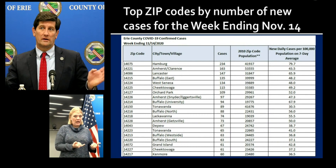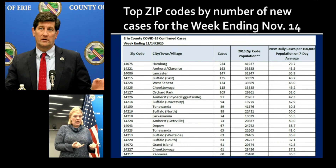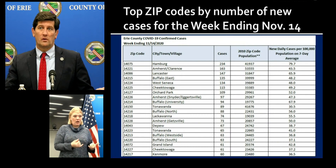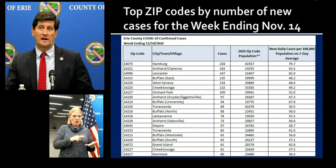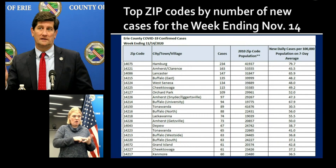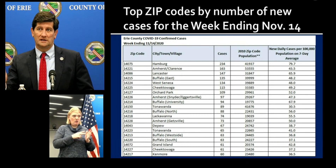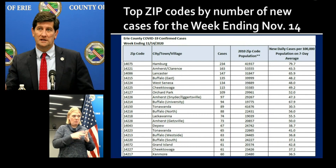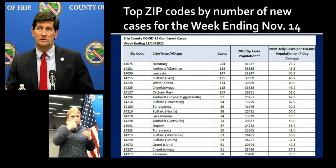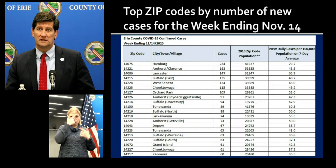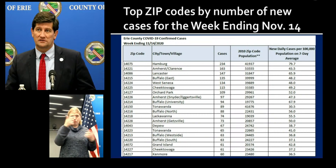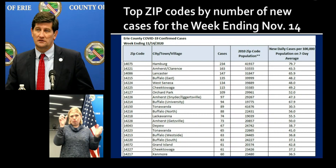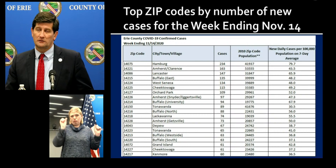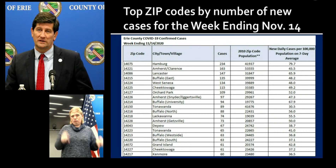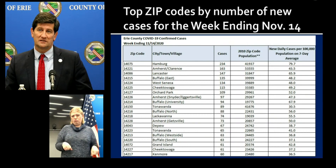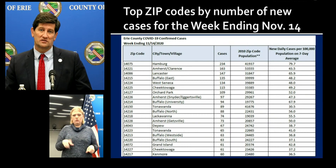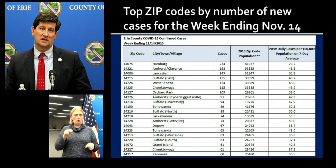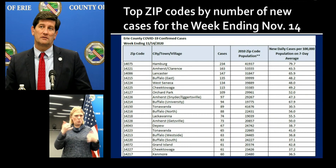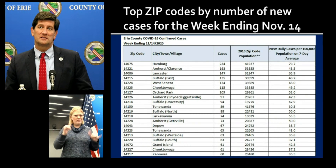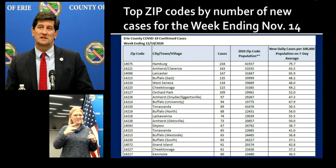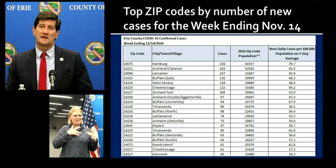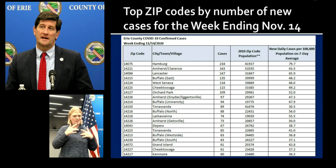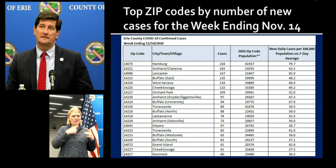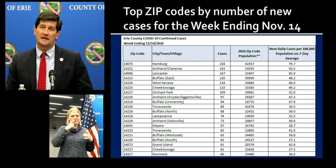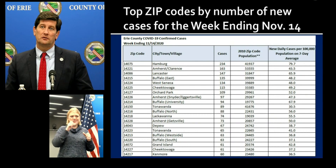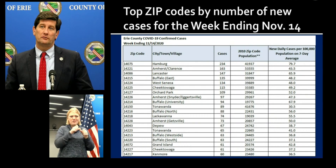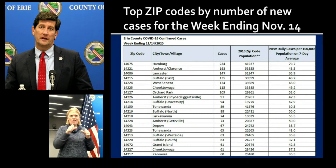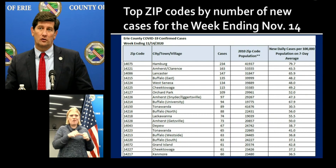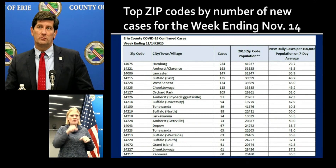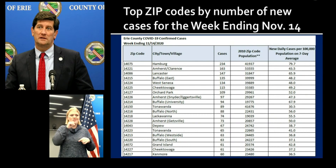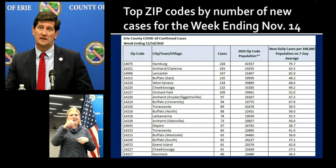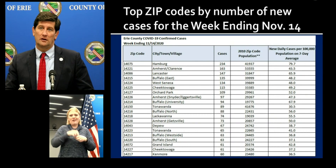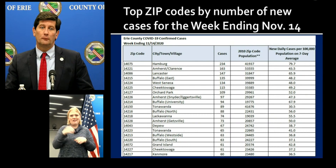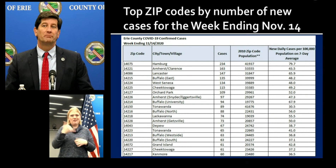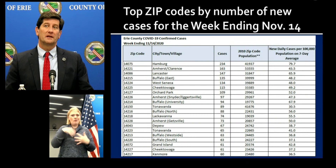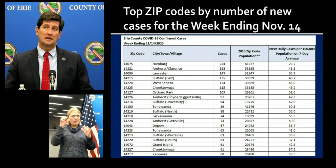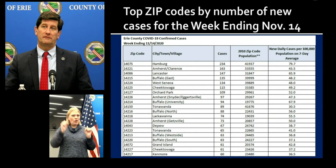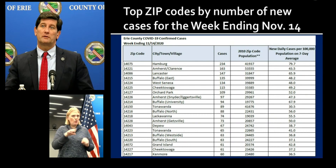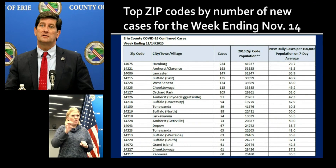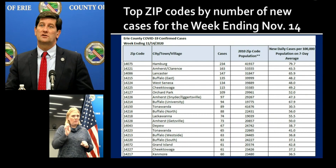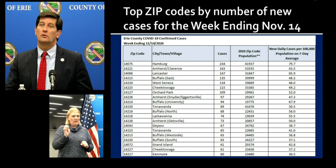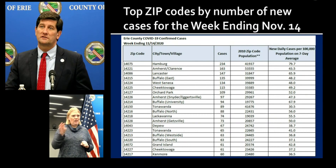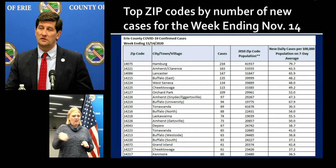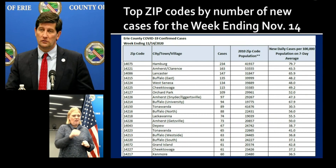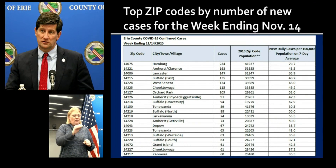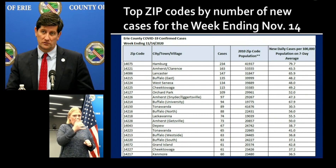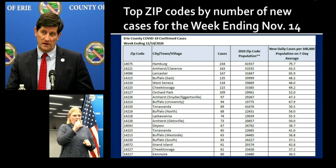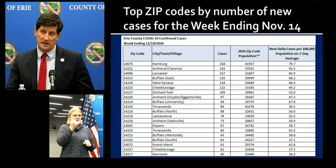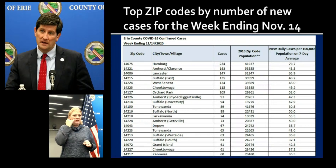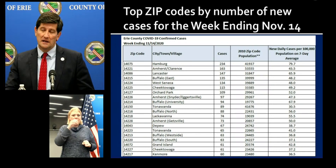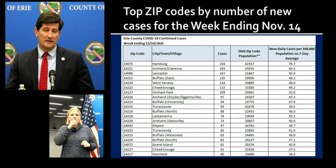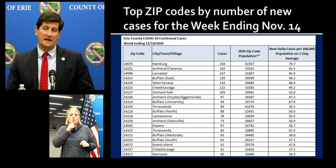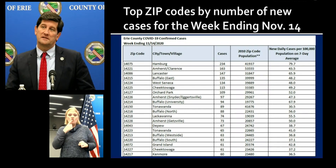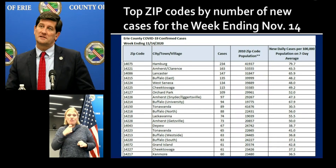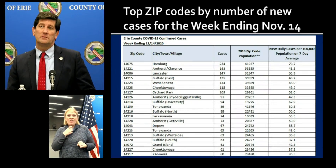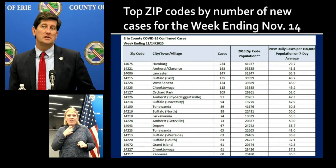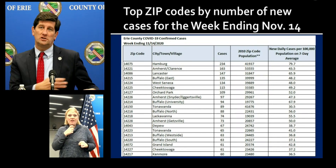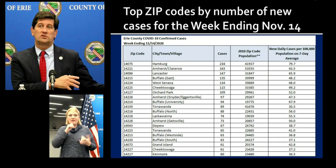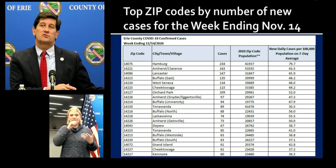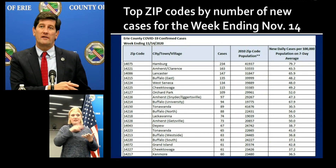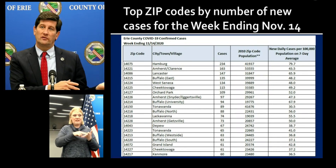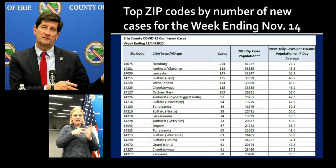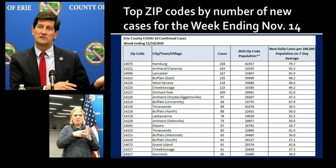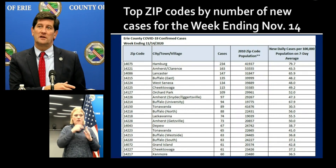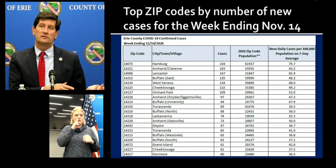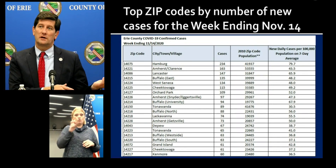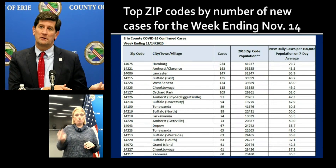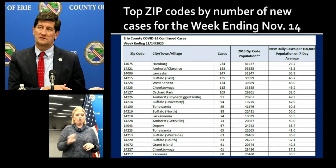do whatever you want. You need to be concerned because there's areas that are not in the yellow that could be in the yellow. And if areas go into the orange or red, that doesn't mean you just